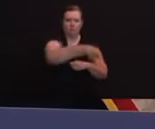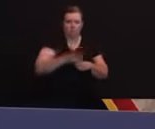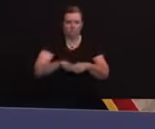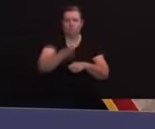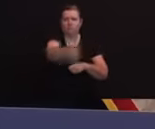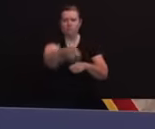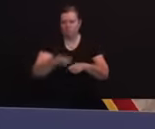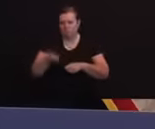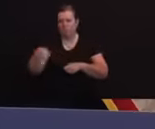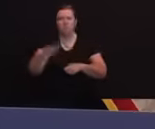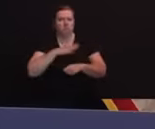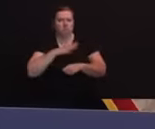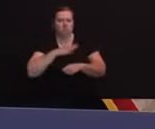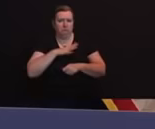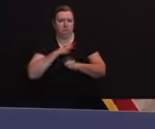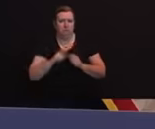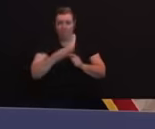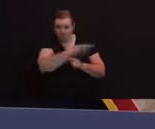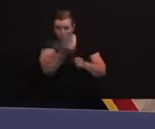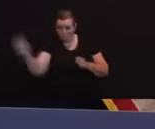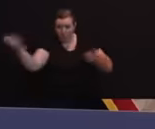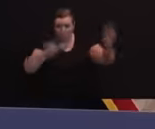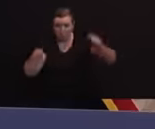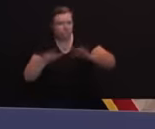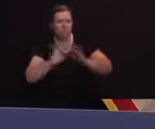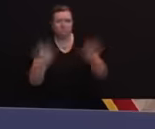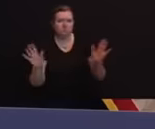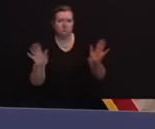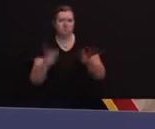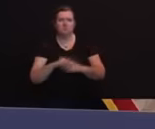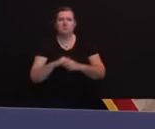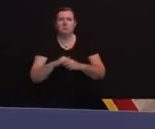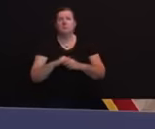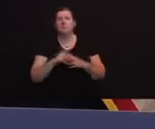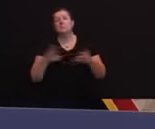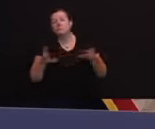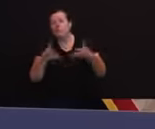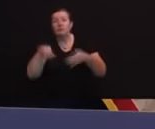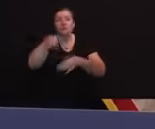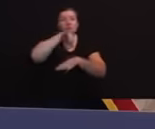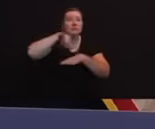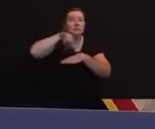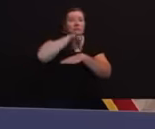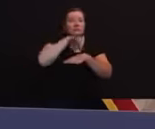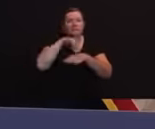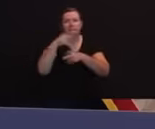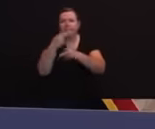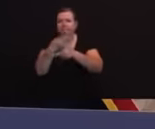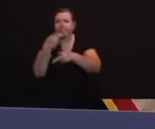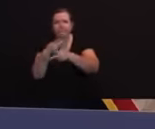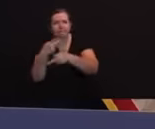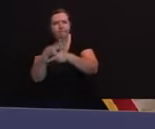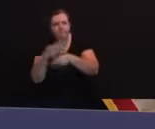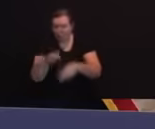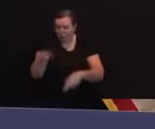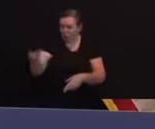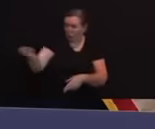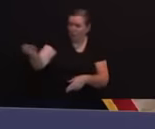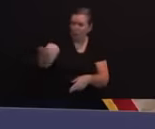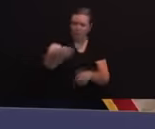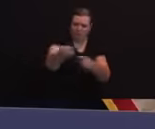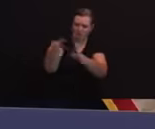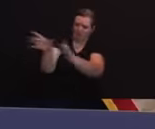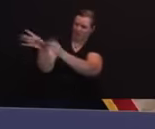or food containers, plates, utensils, and condiments. Encourage guests to